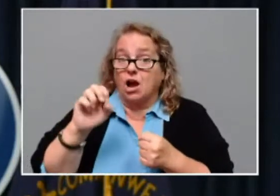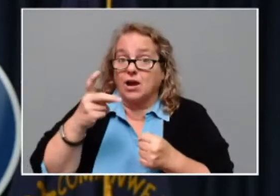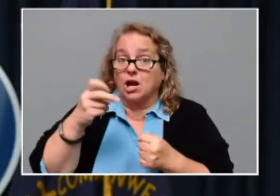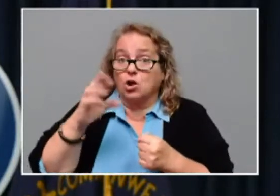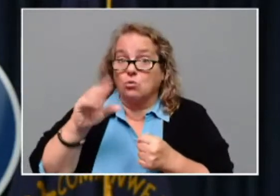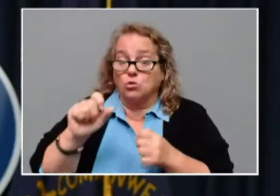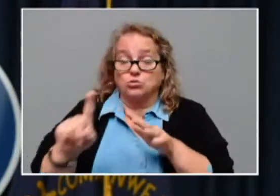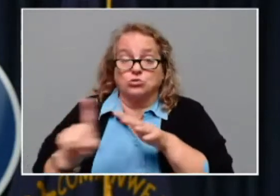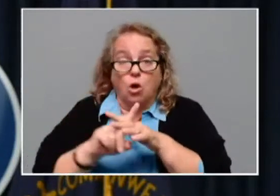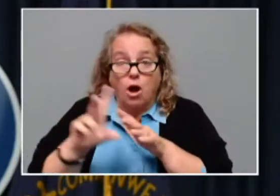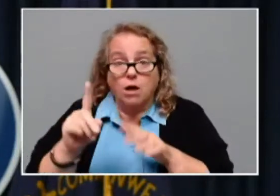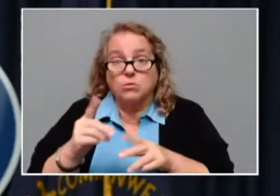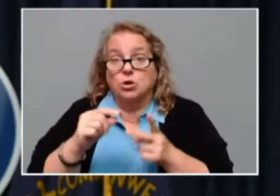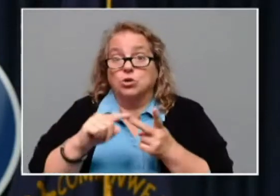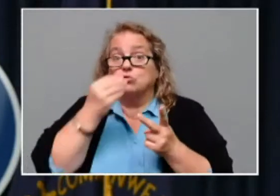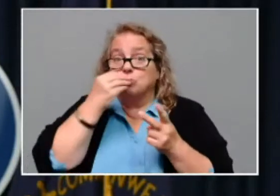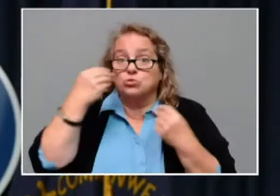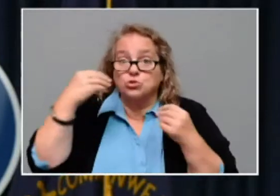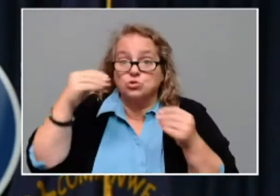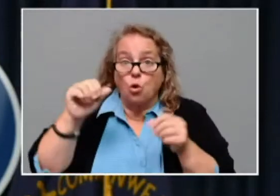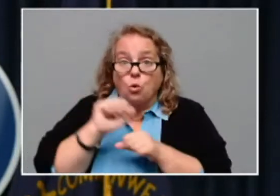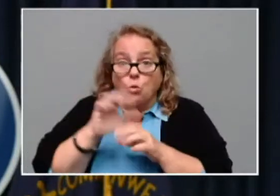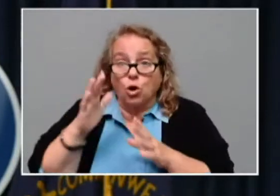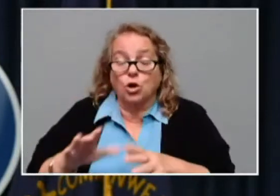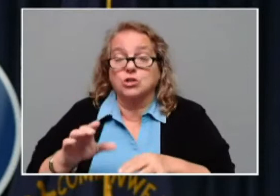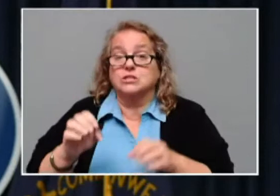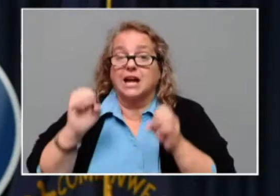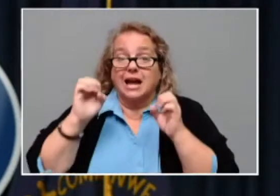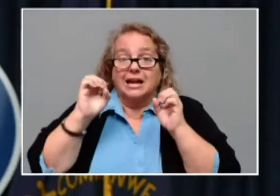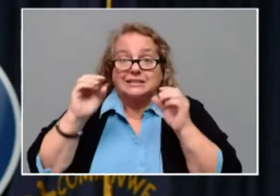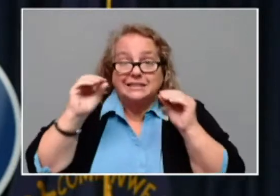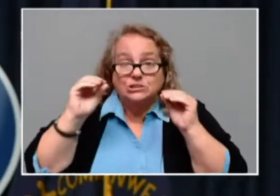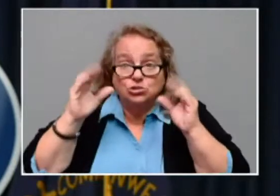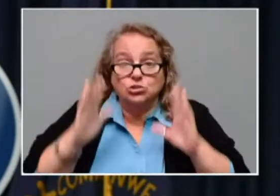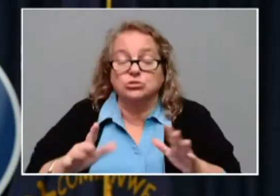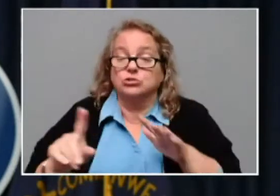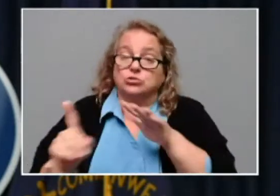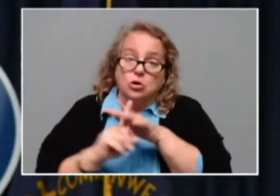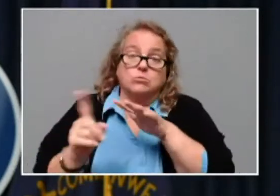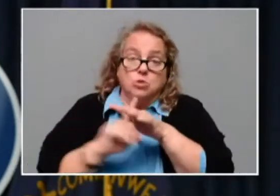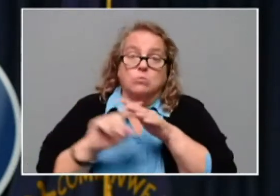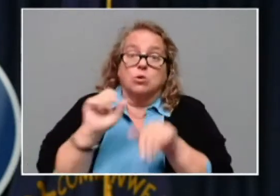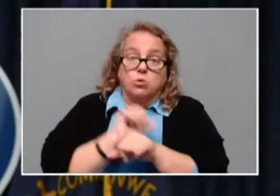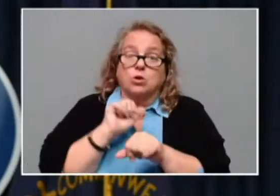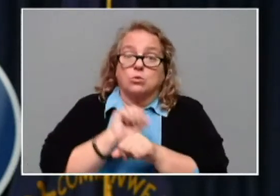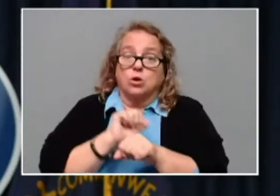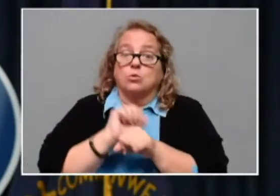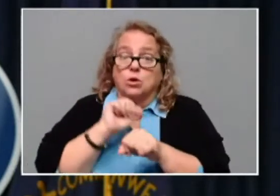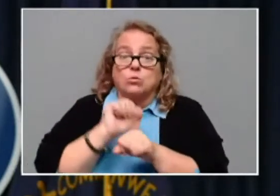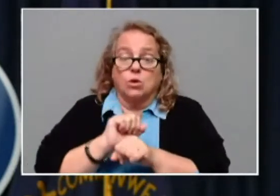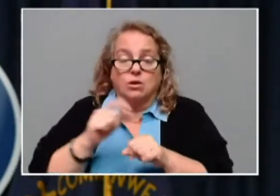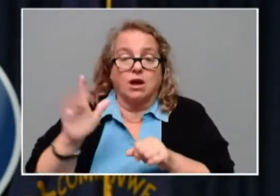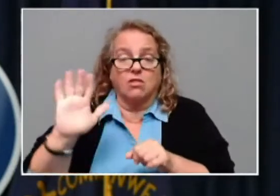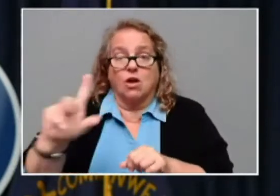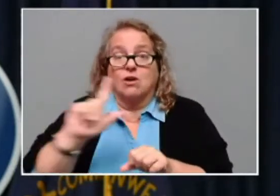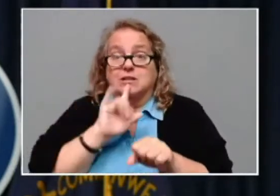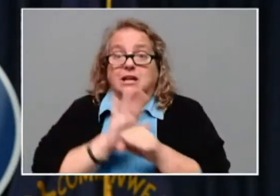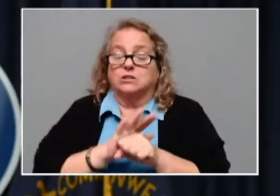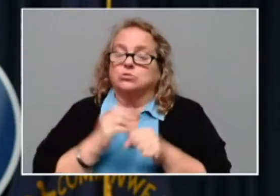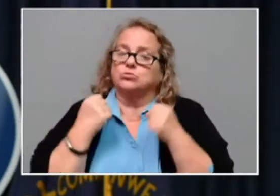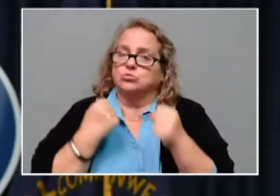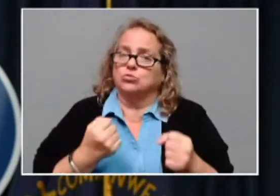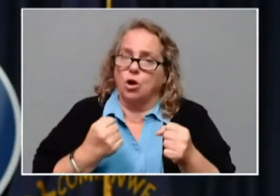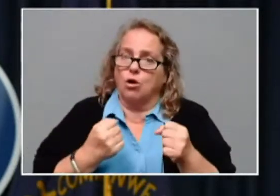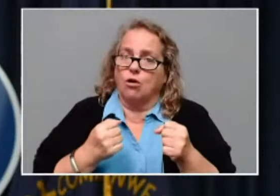workers and educators, the bravery and dedication of these essential workers has remained strong. And as we are on month